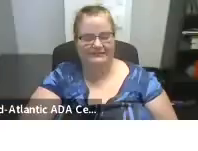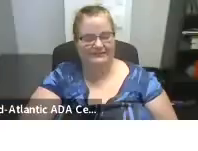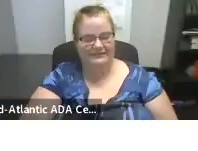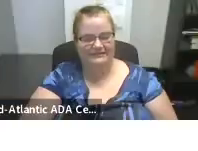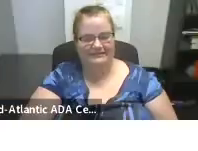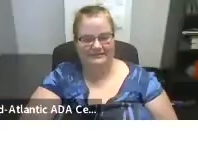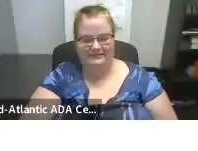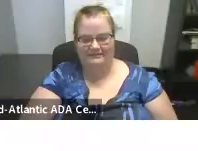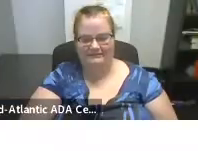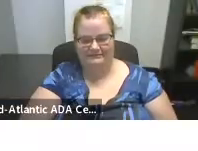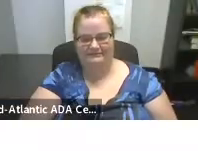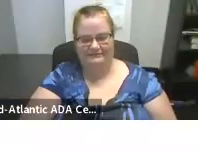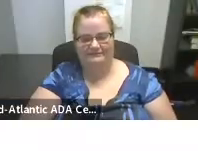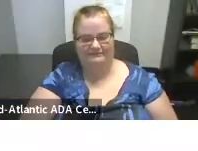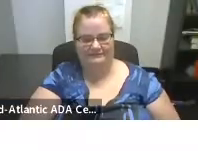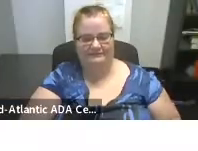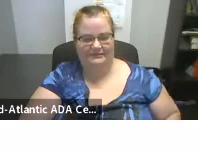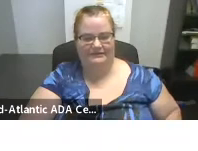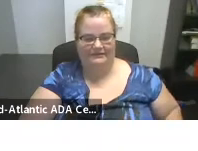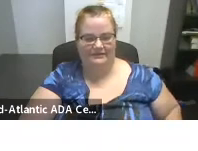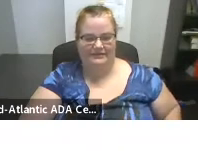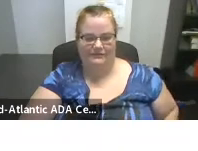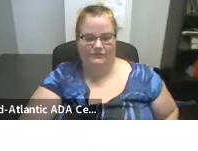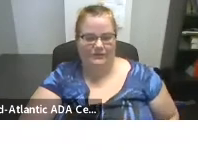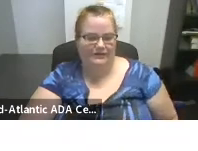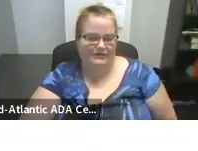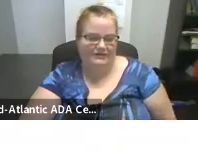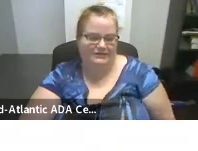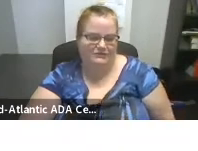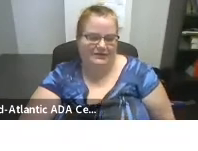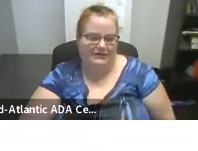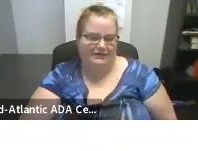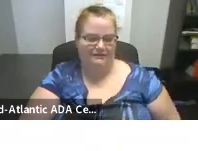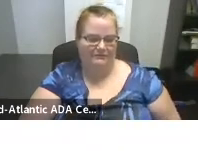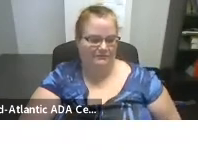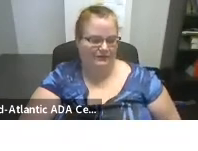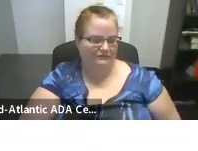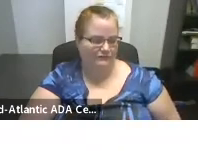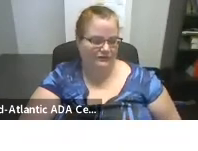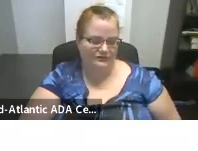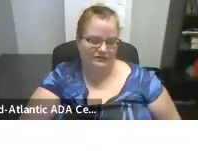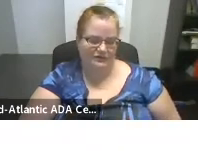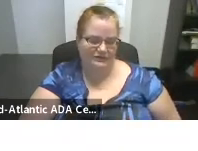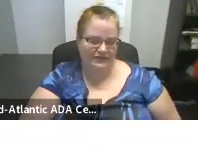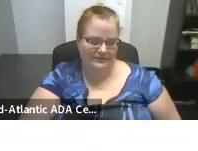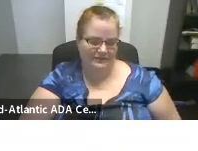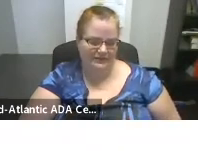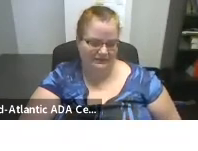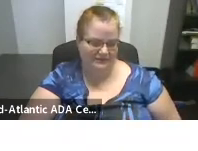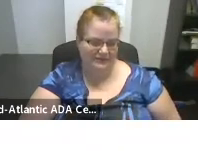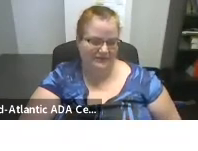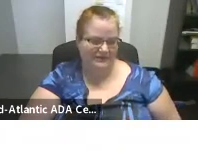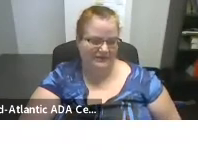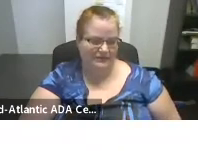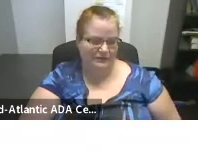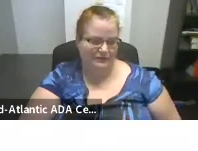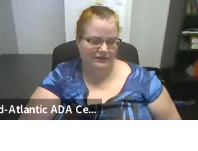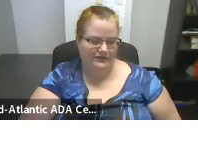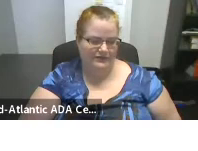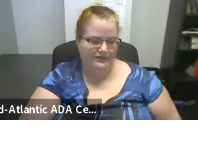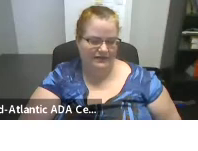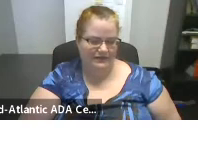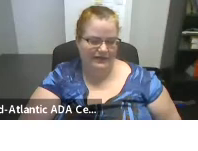And it's, so I hope that's helpful. And one of the things we reinforce all the time is, you